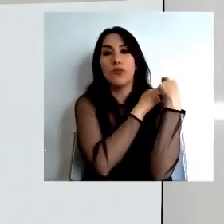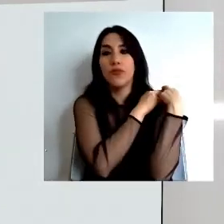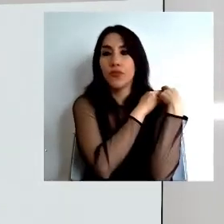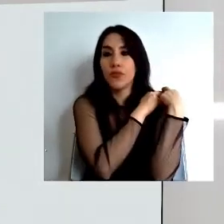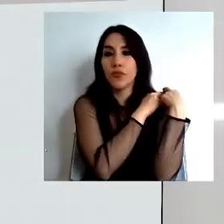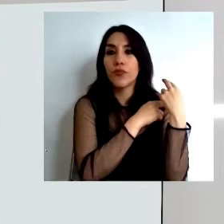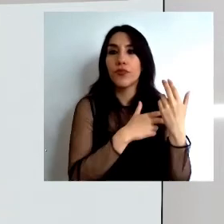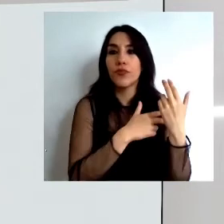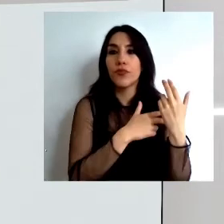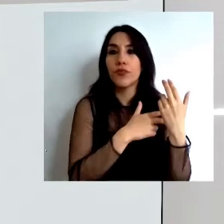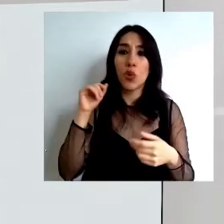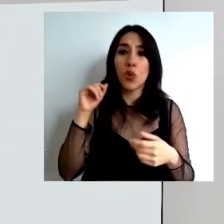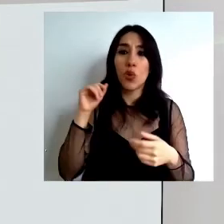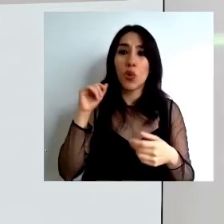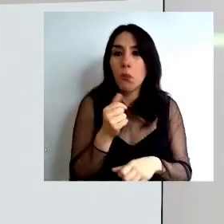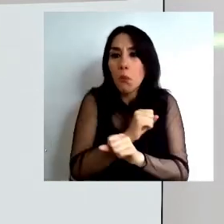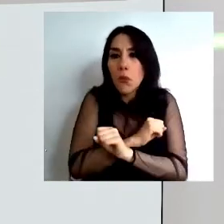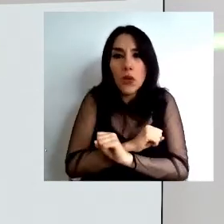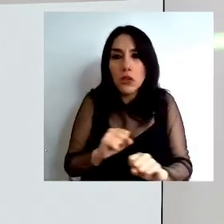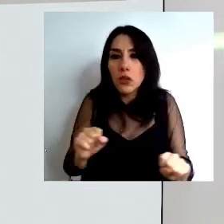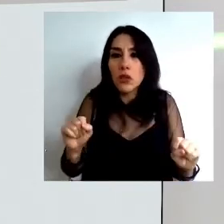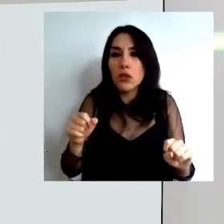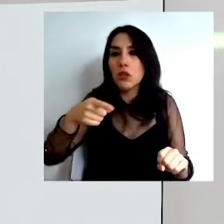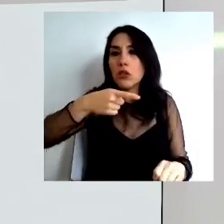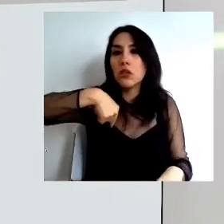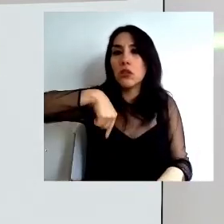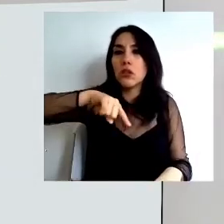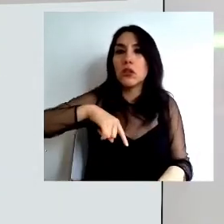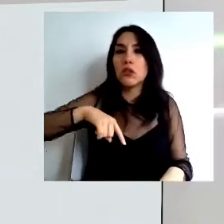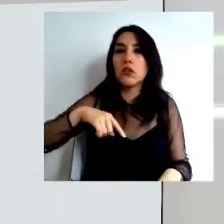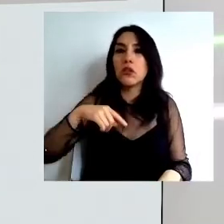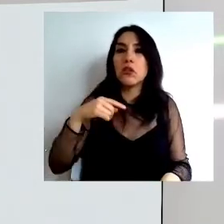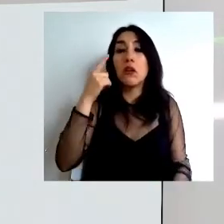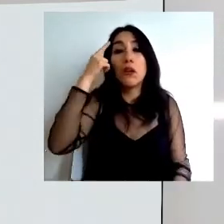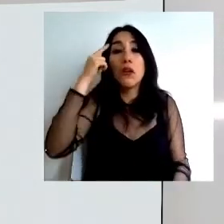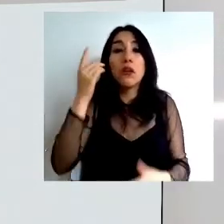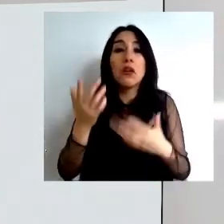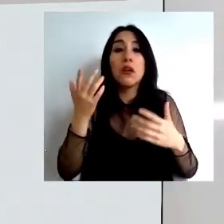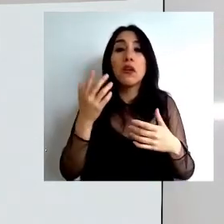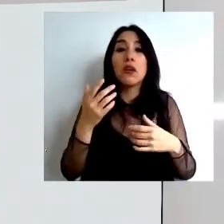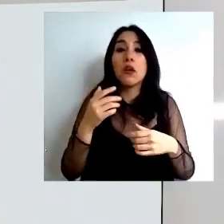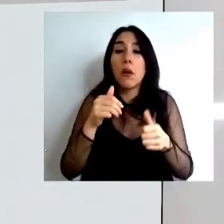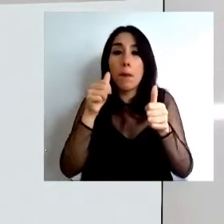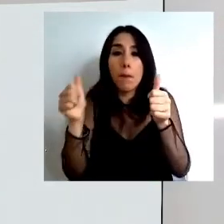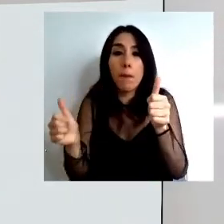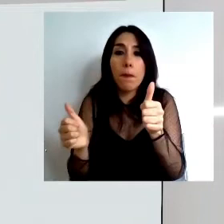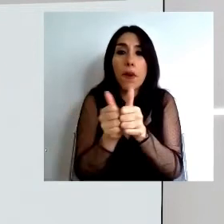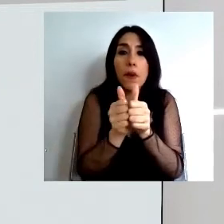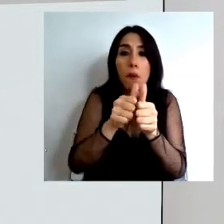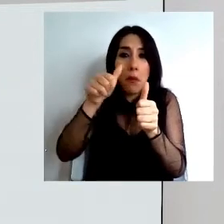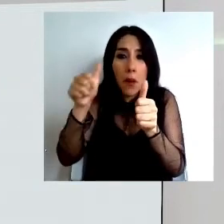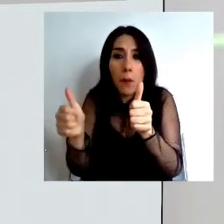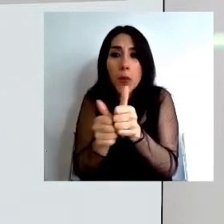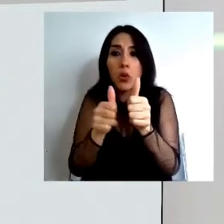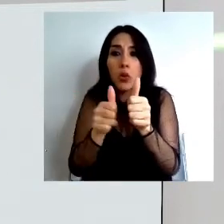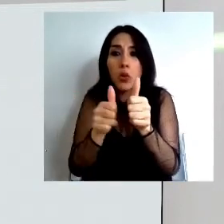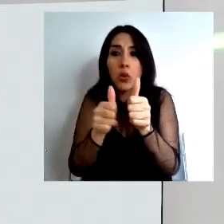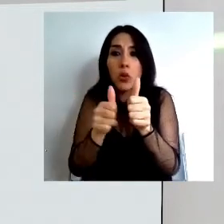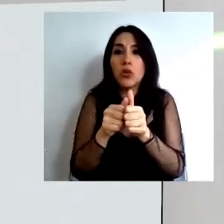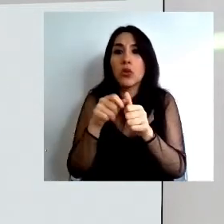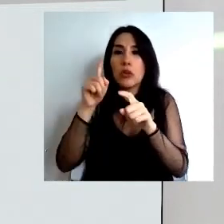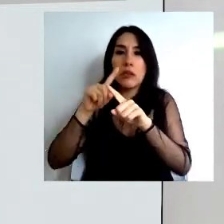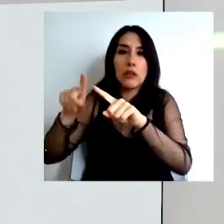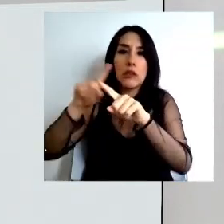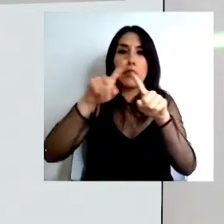leveraging other resources, working with other partners and considering this indirect approach is complementary